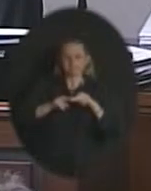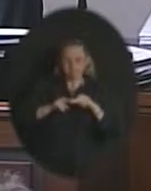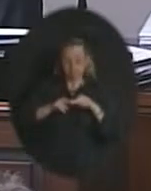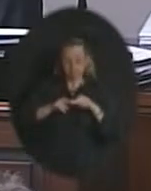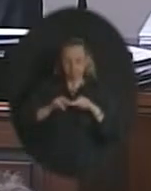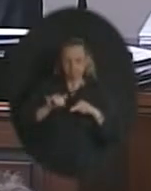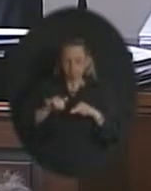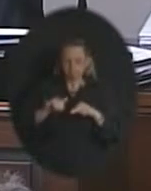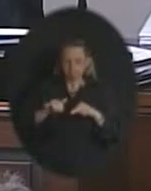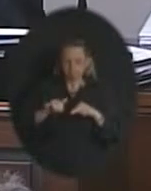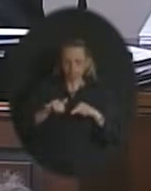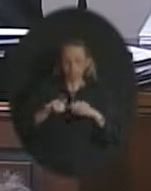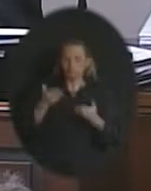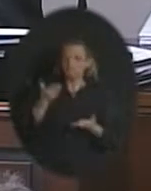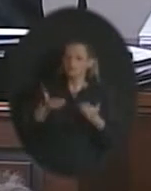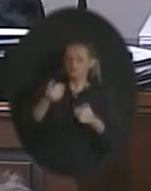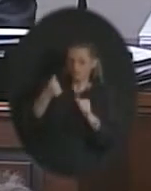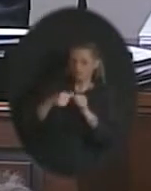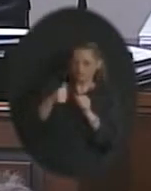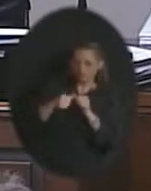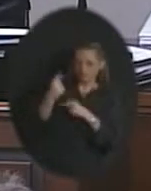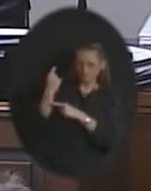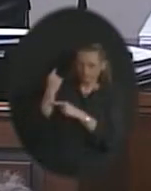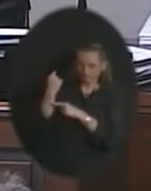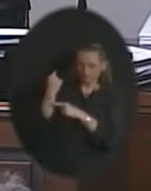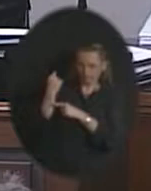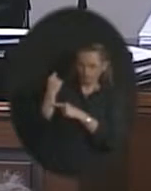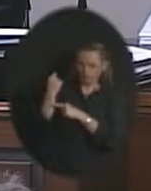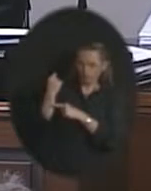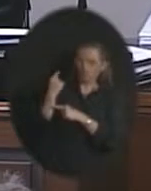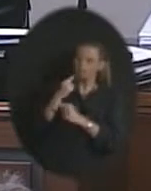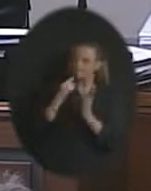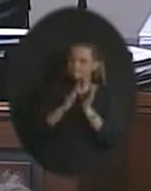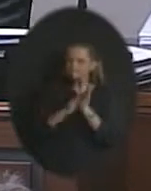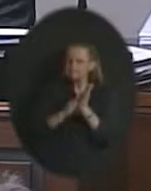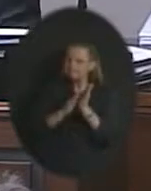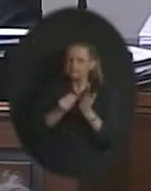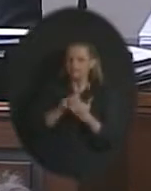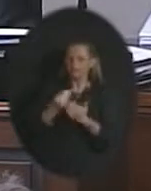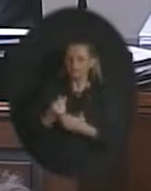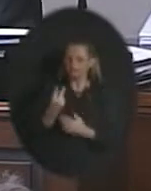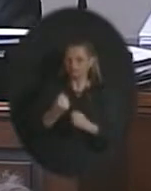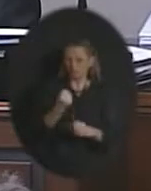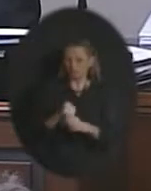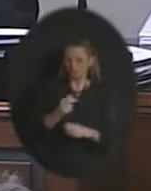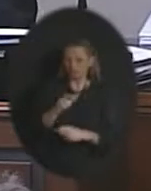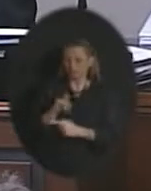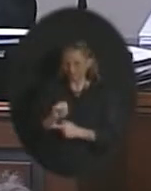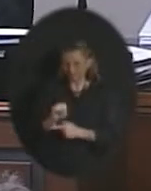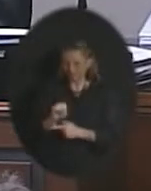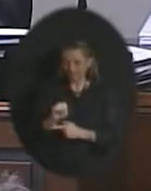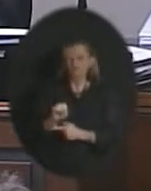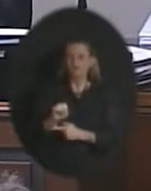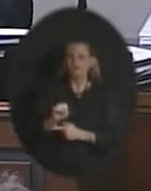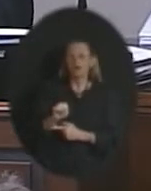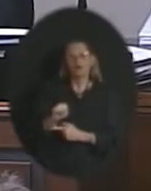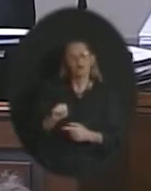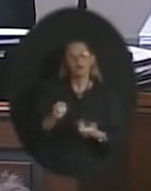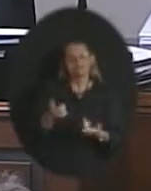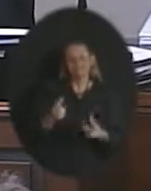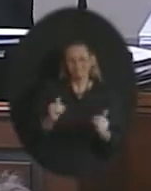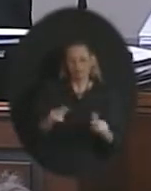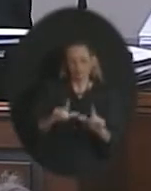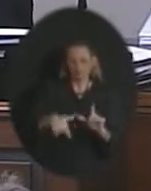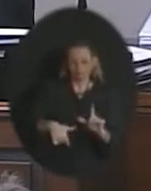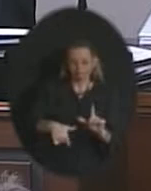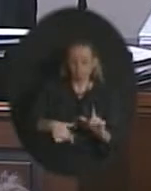well. You may remember last year I gave you all kudos for buying a two-year rate, and that expired, unfortunately. So